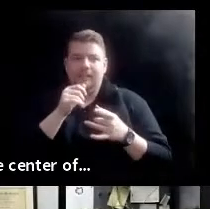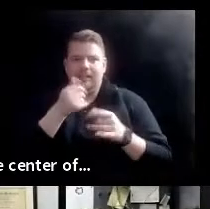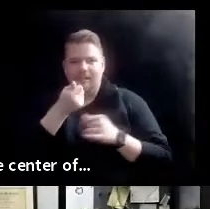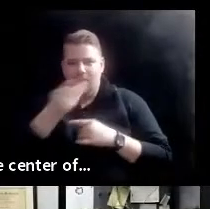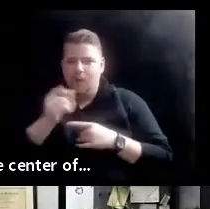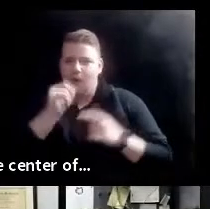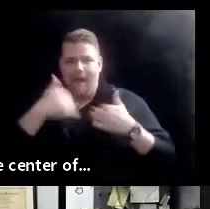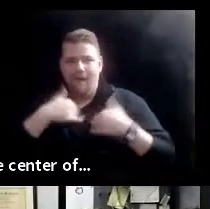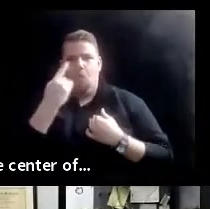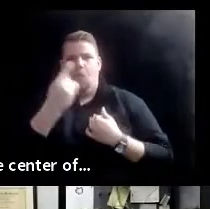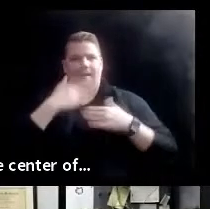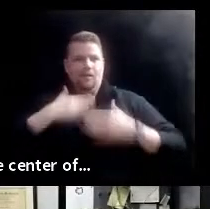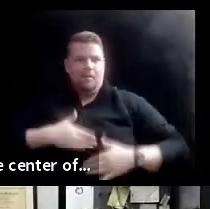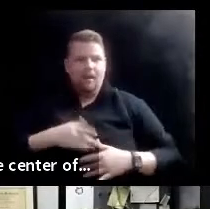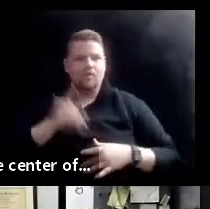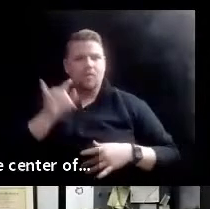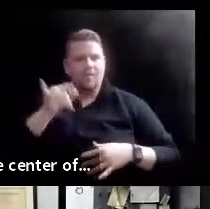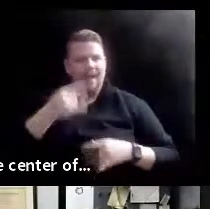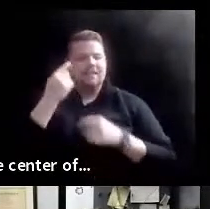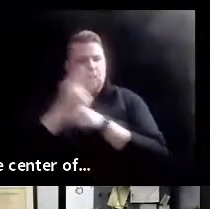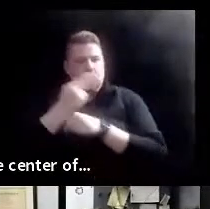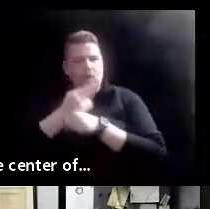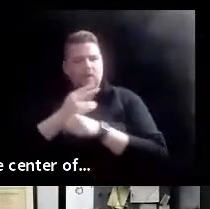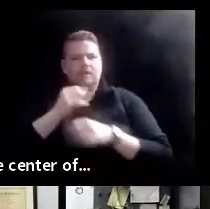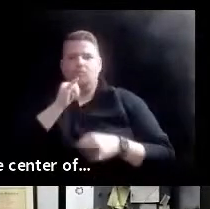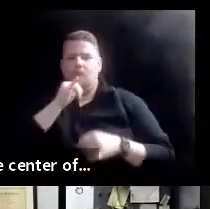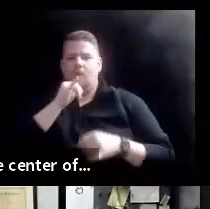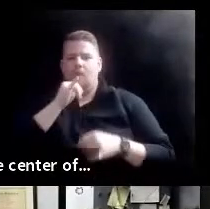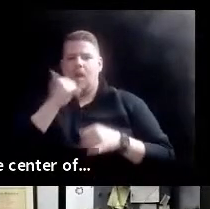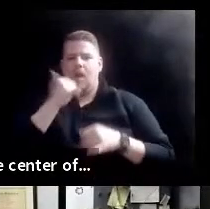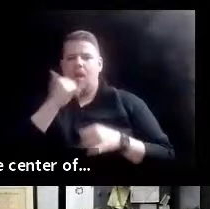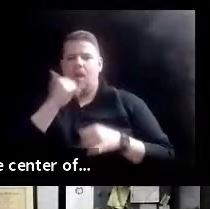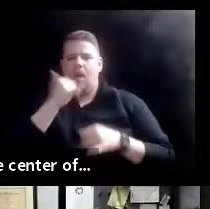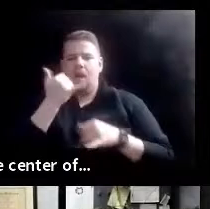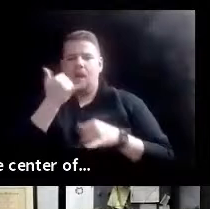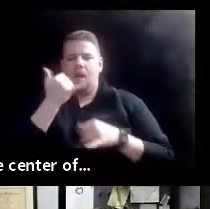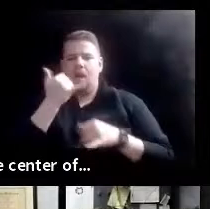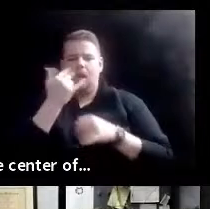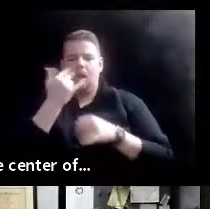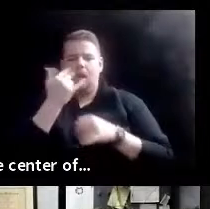body. Okay, so that could be thought of as a misuse of it, just to claim that it's